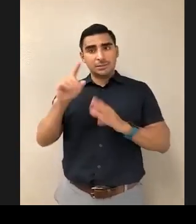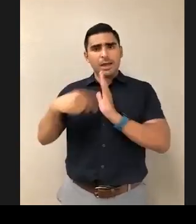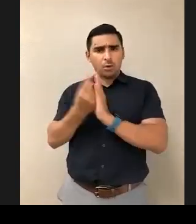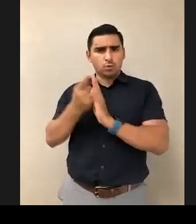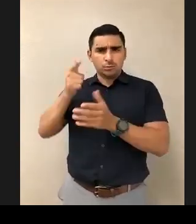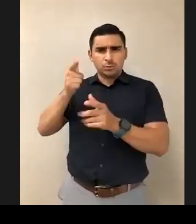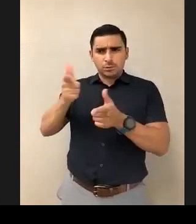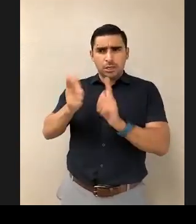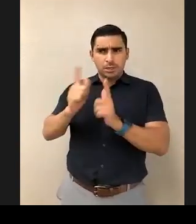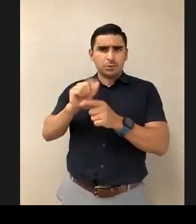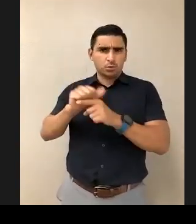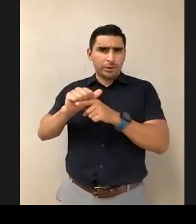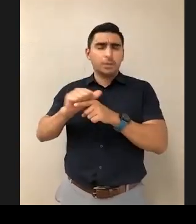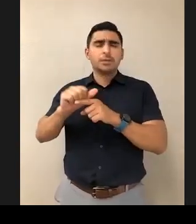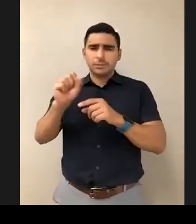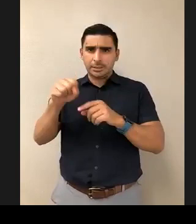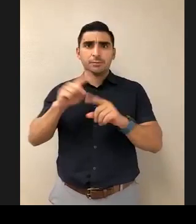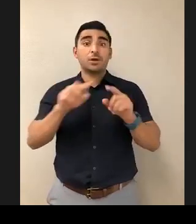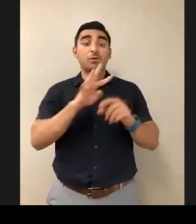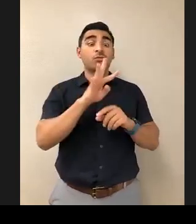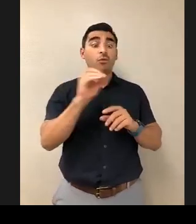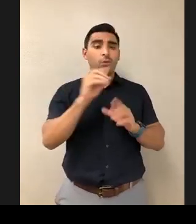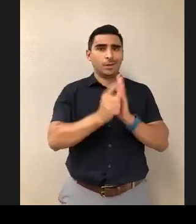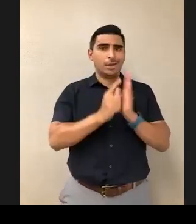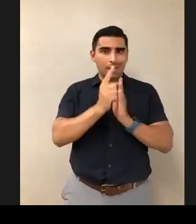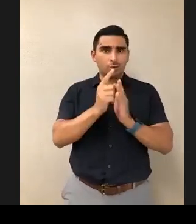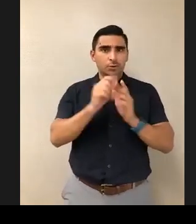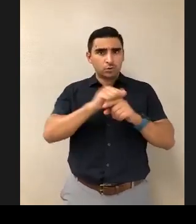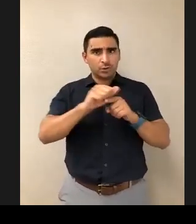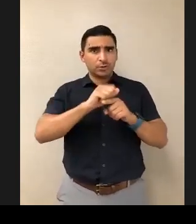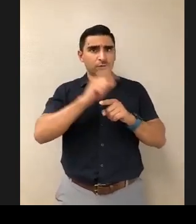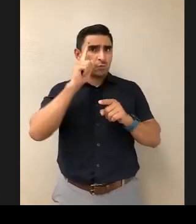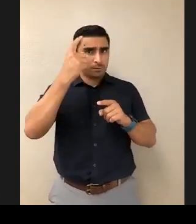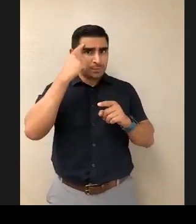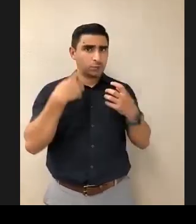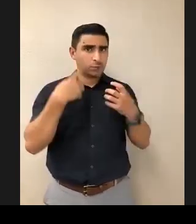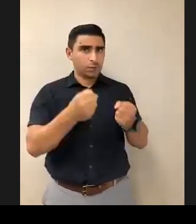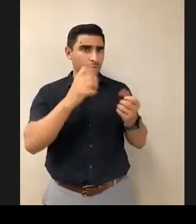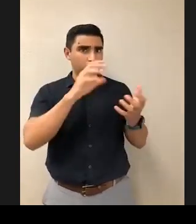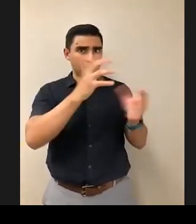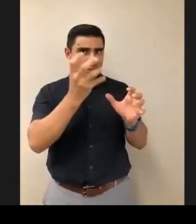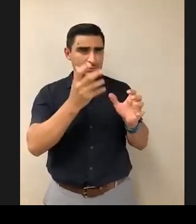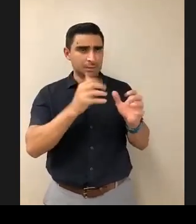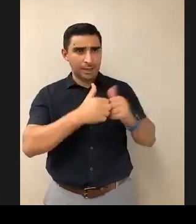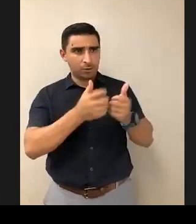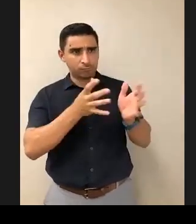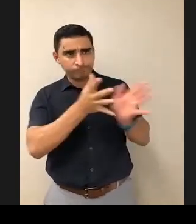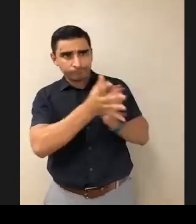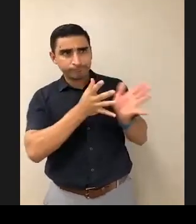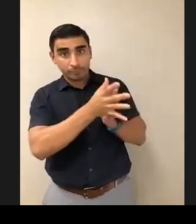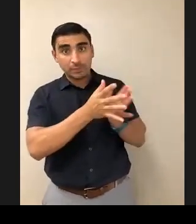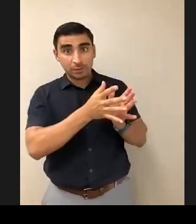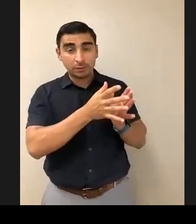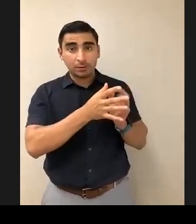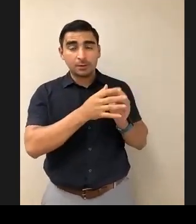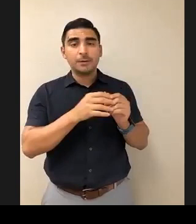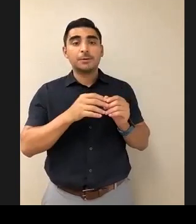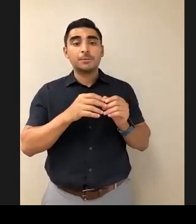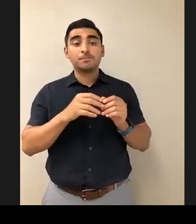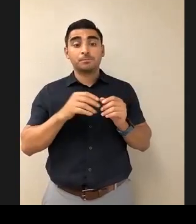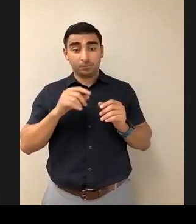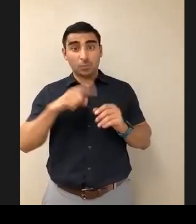of training in how to deal with mental health crises. And these officers then started